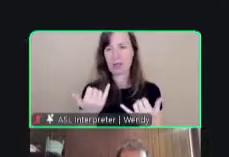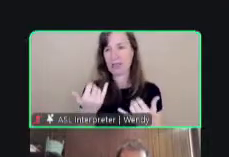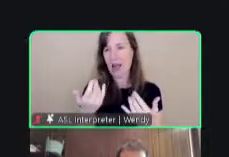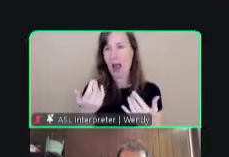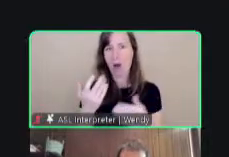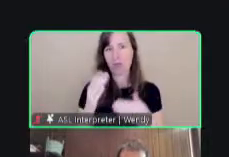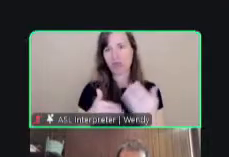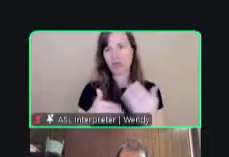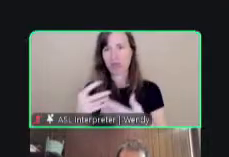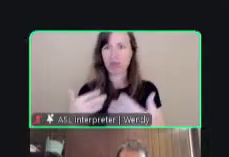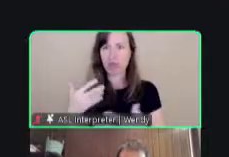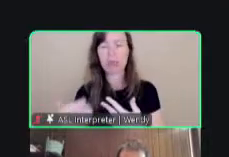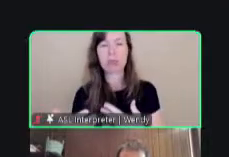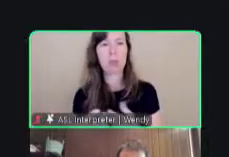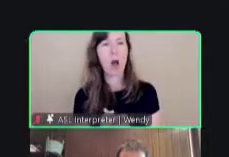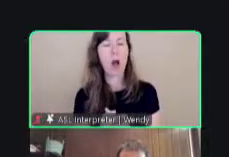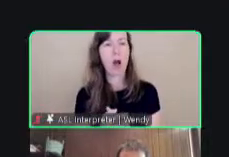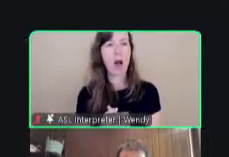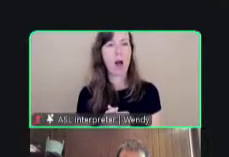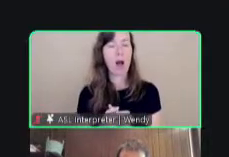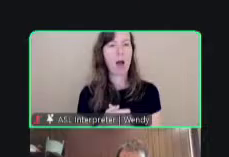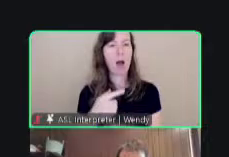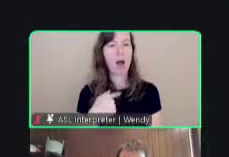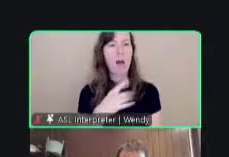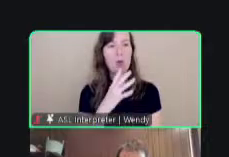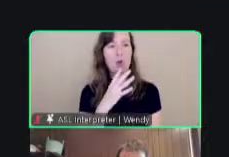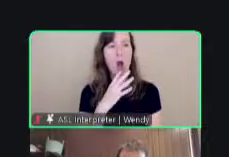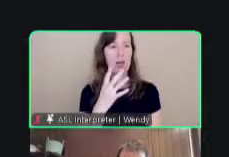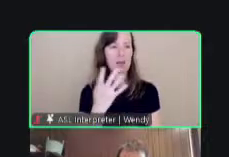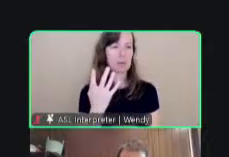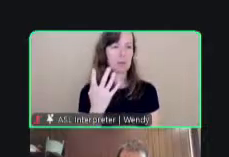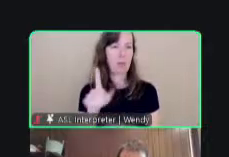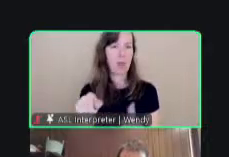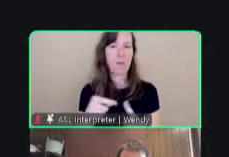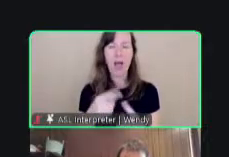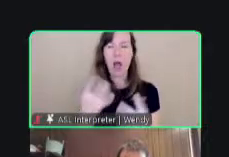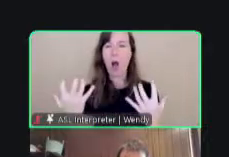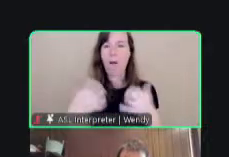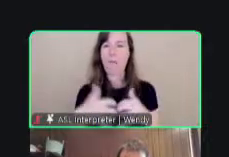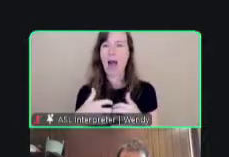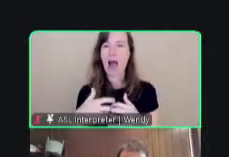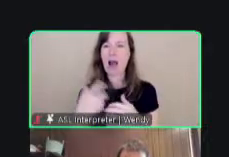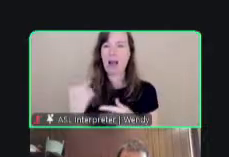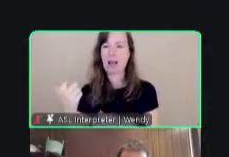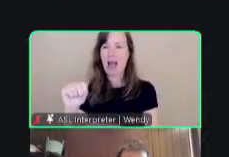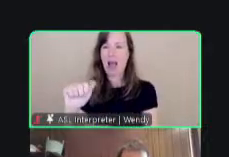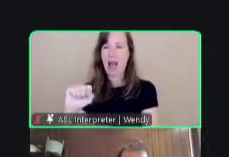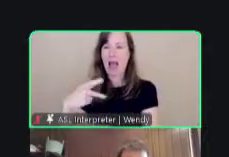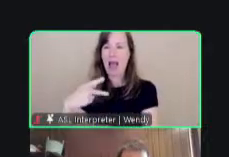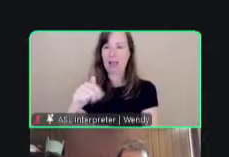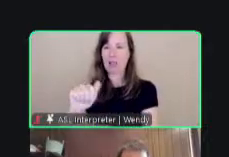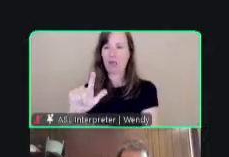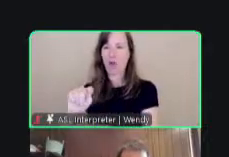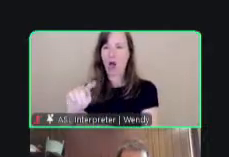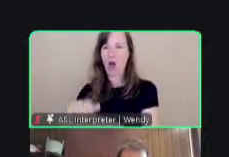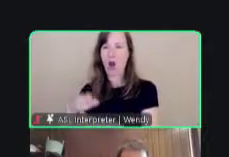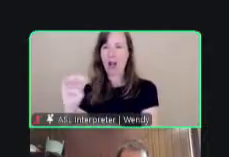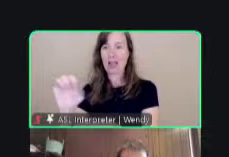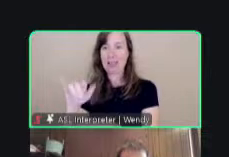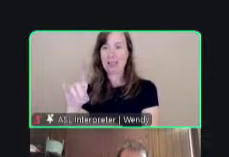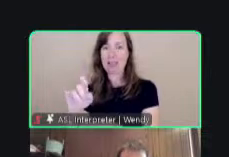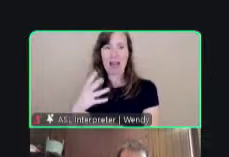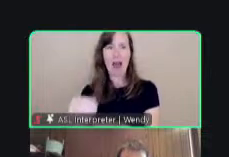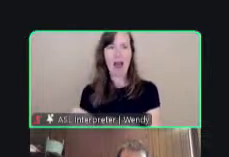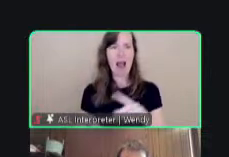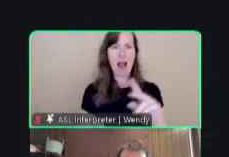time about combining our asphalt on the east side with the task order 201 asphalt and overlay.